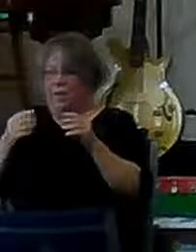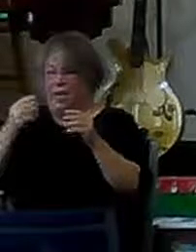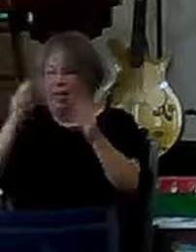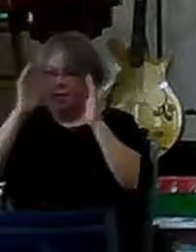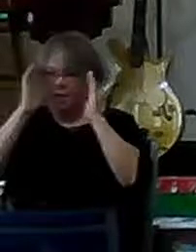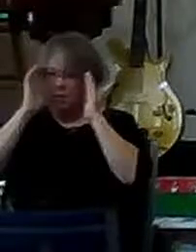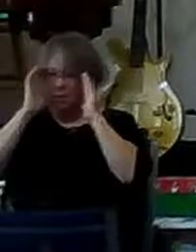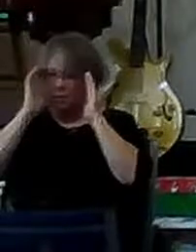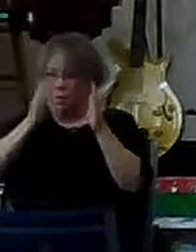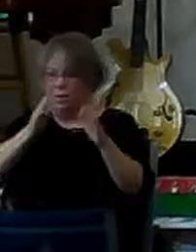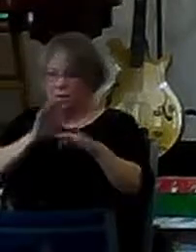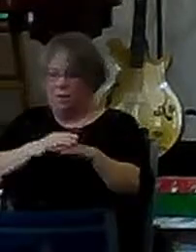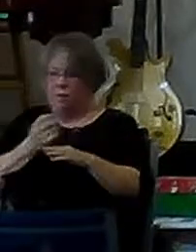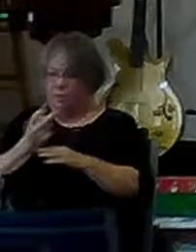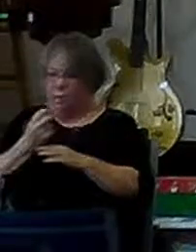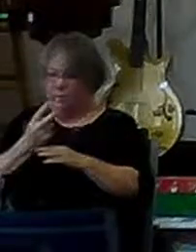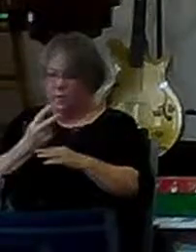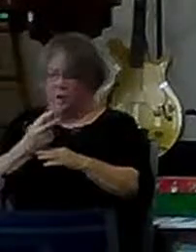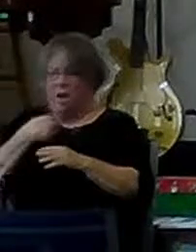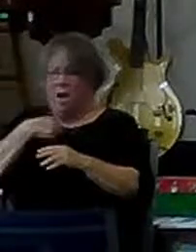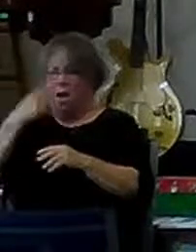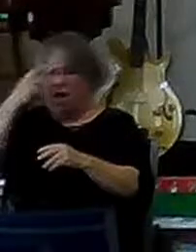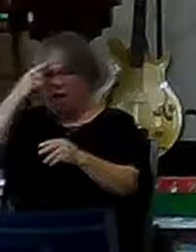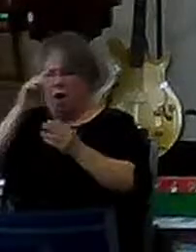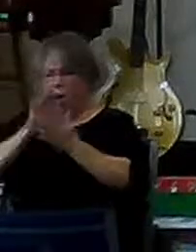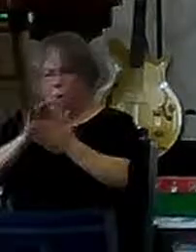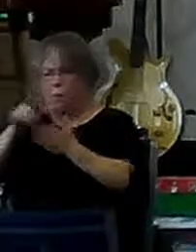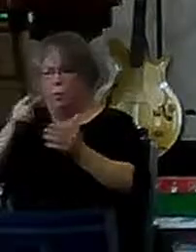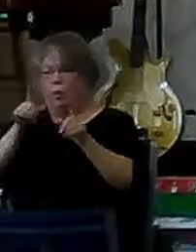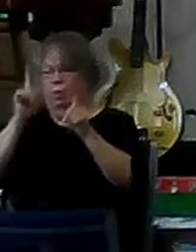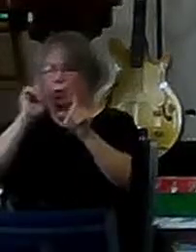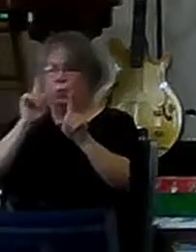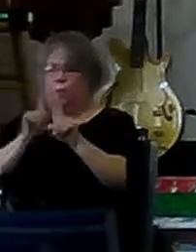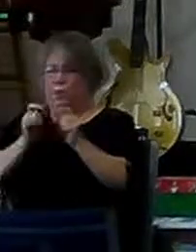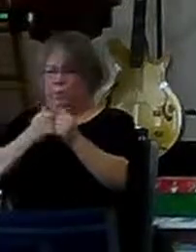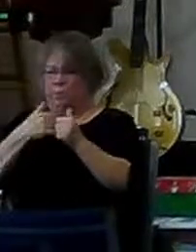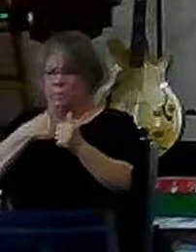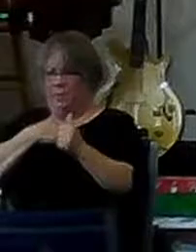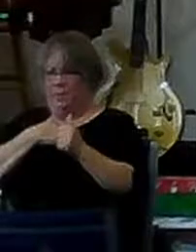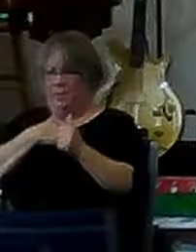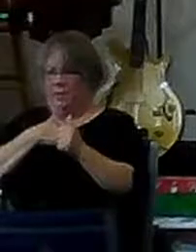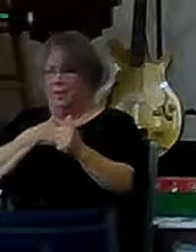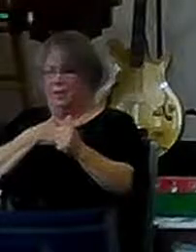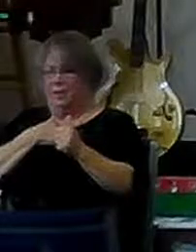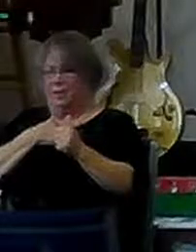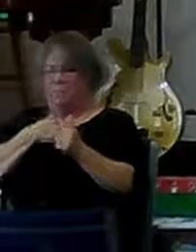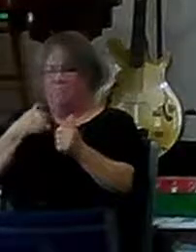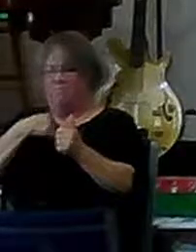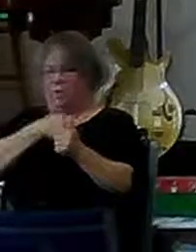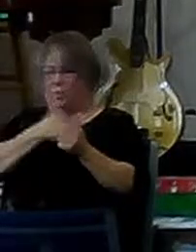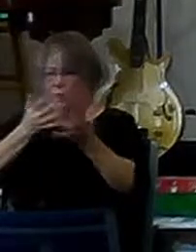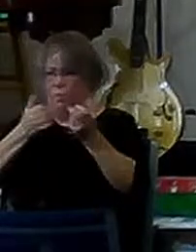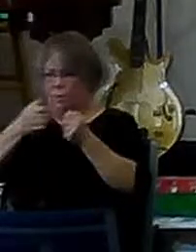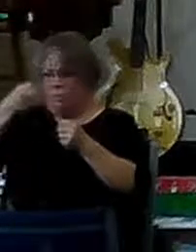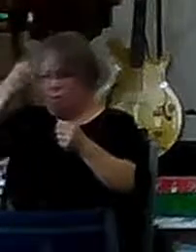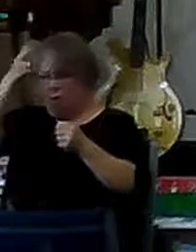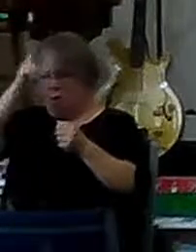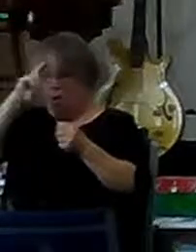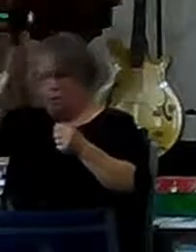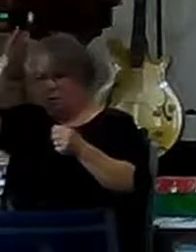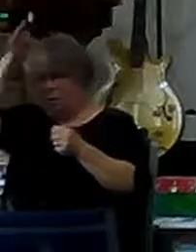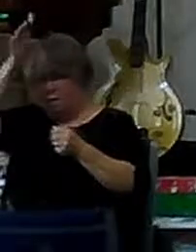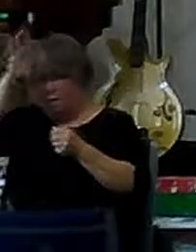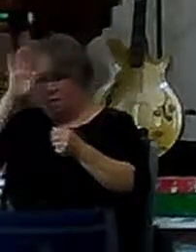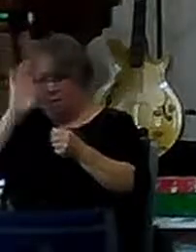is not a God-honoring approach. And so we're coming to a very difficult topic,